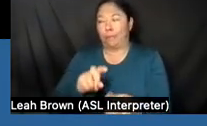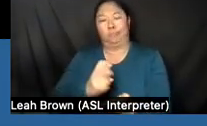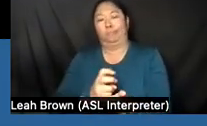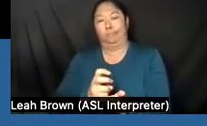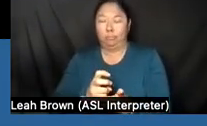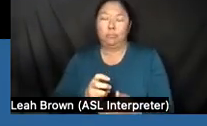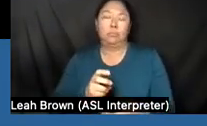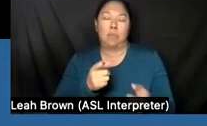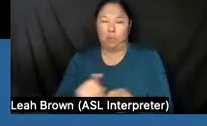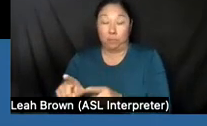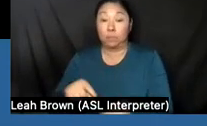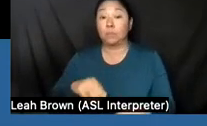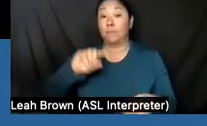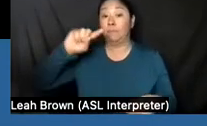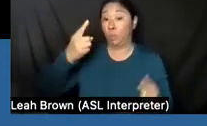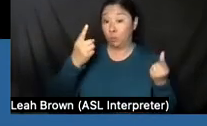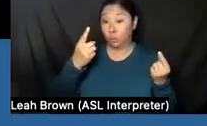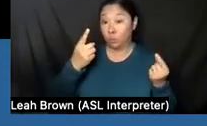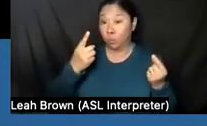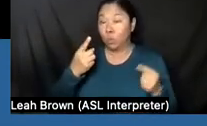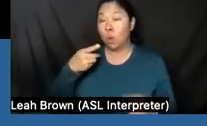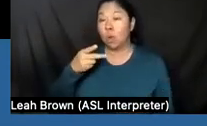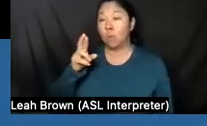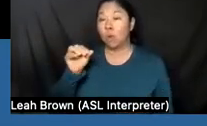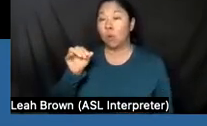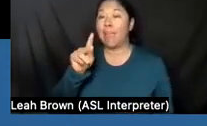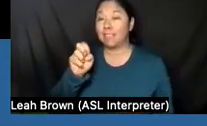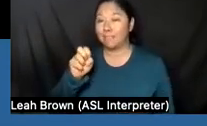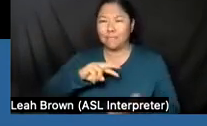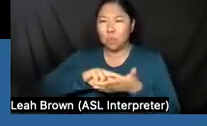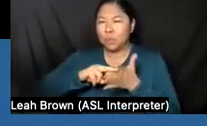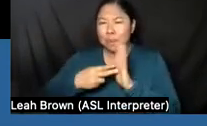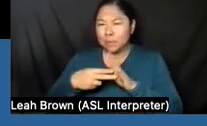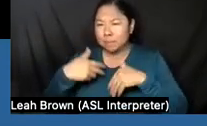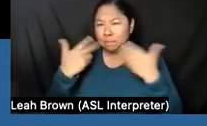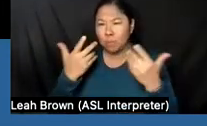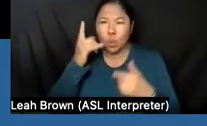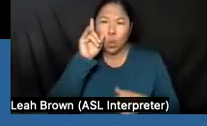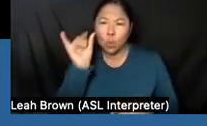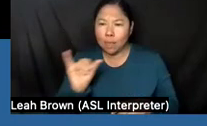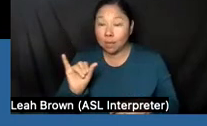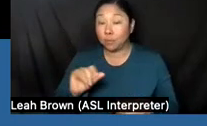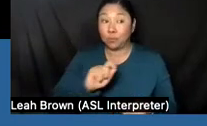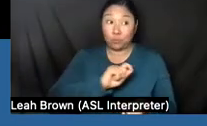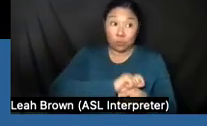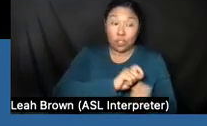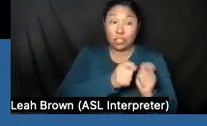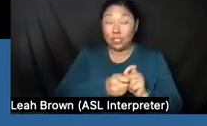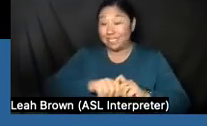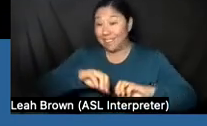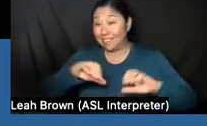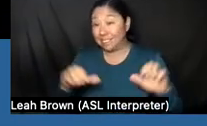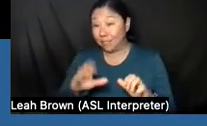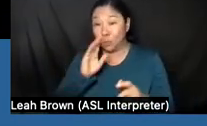So number one is being proactive. And what does that look like? So what are changes or activities that might be difficult for your